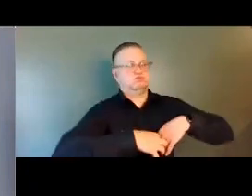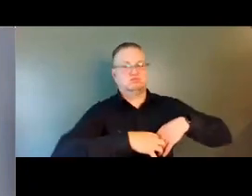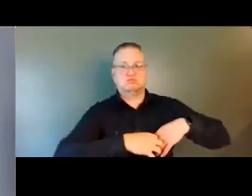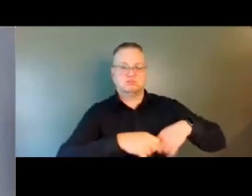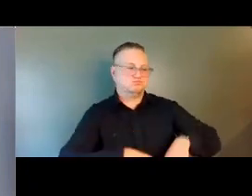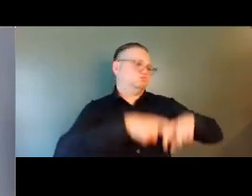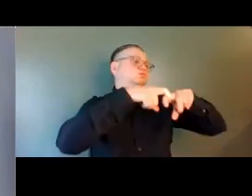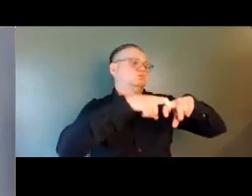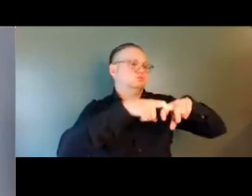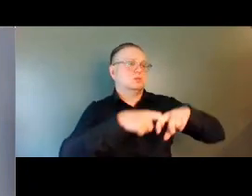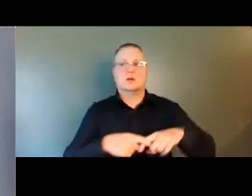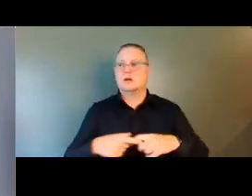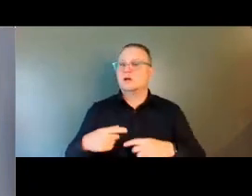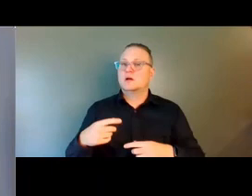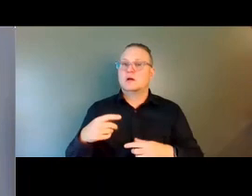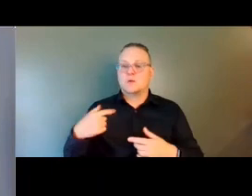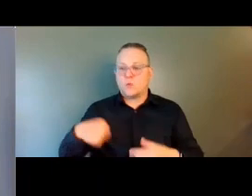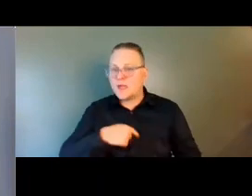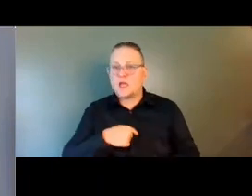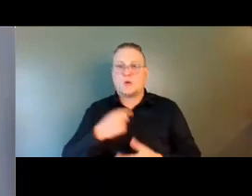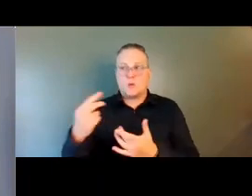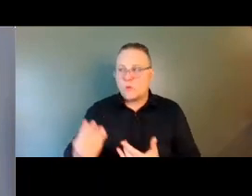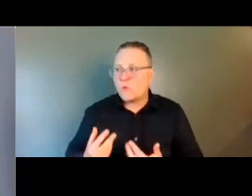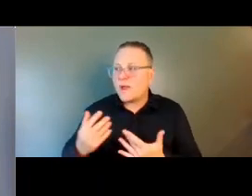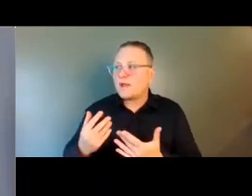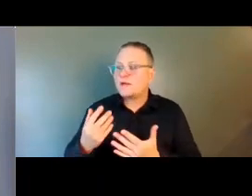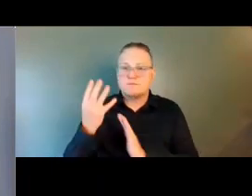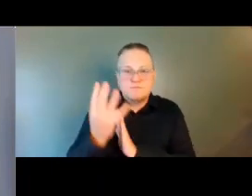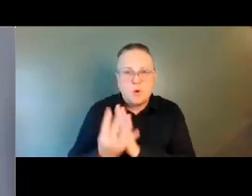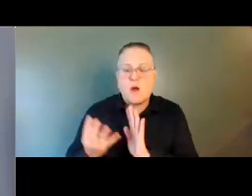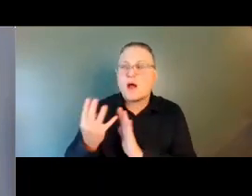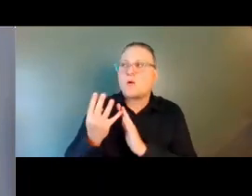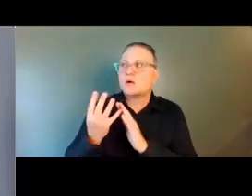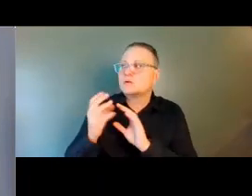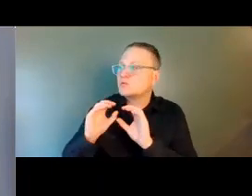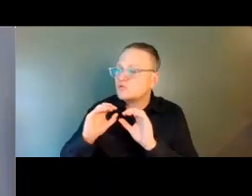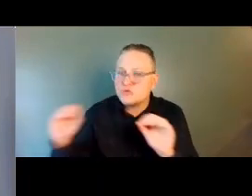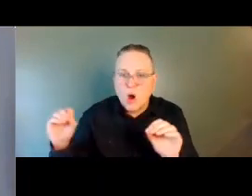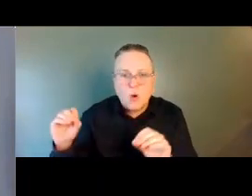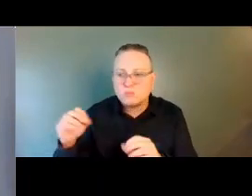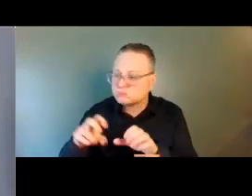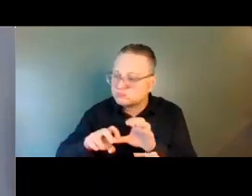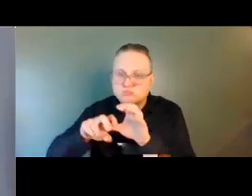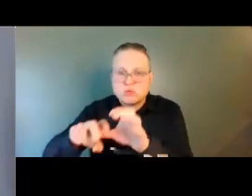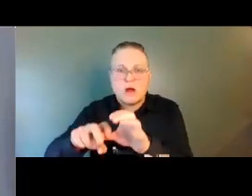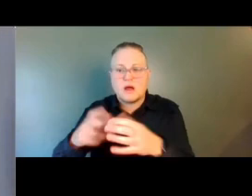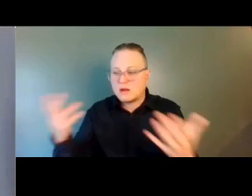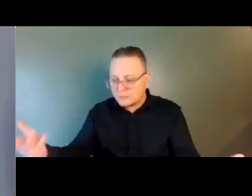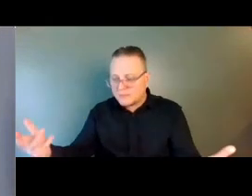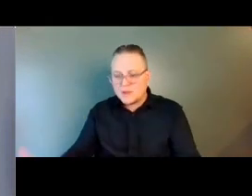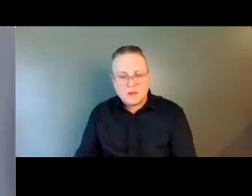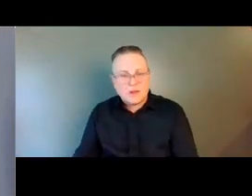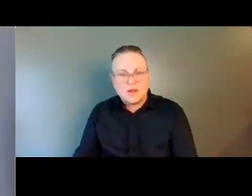We might be toured around. The bus might never come. And so that's when I learned about a class